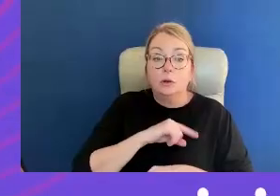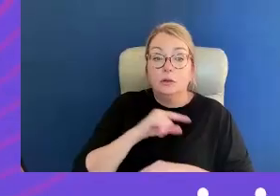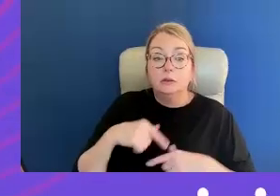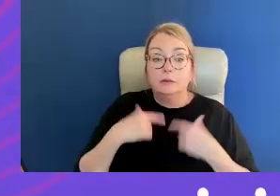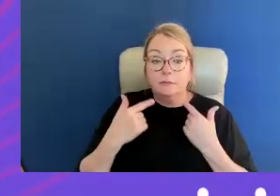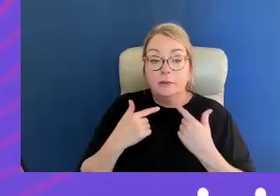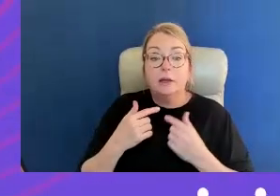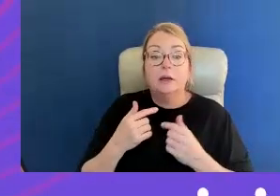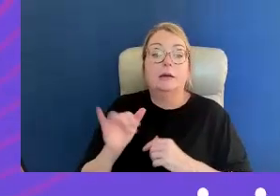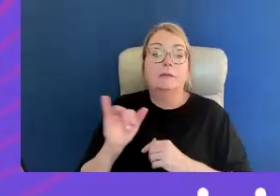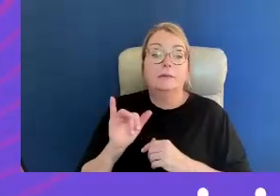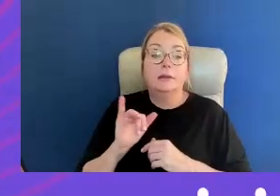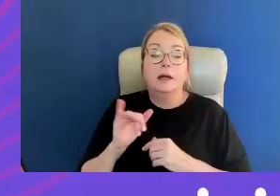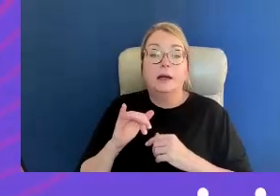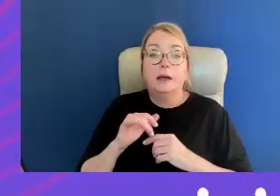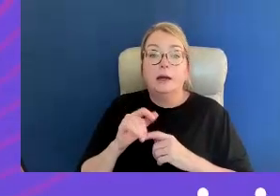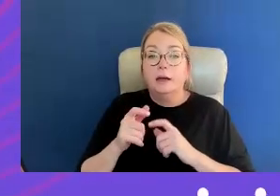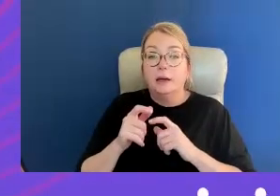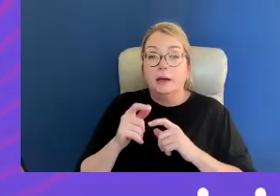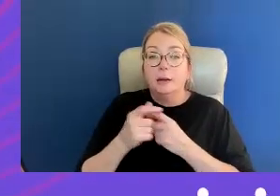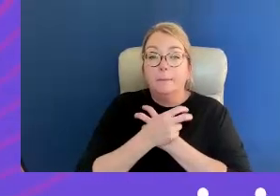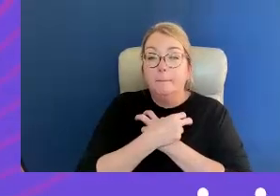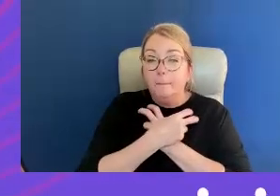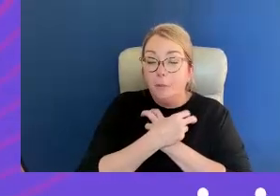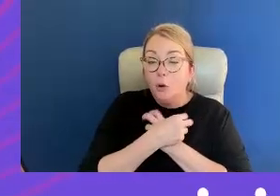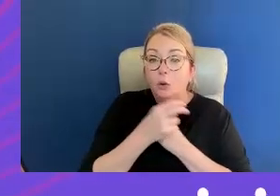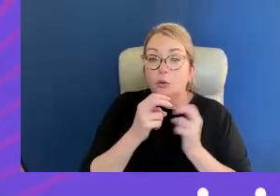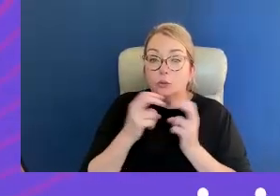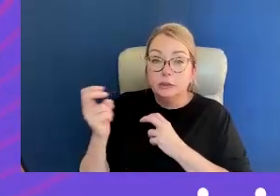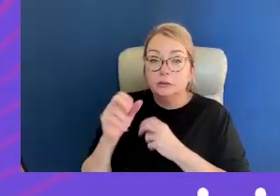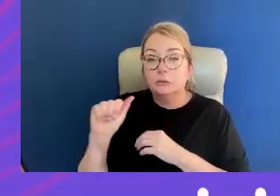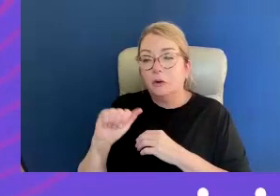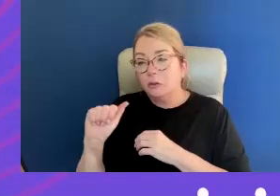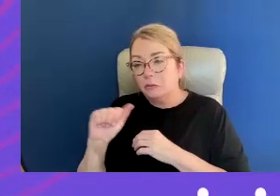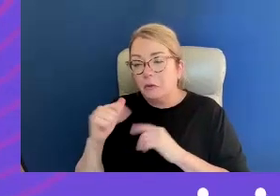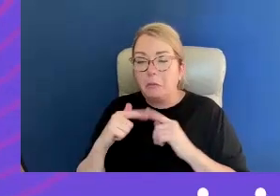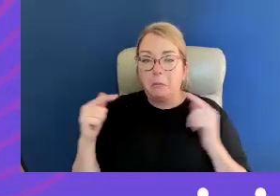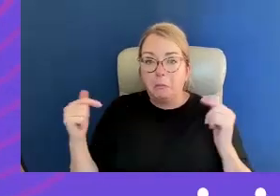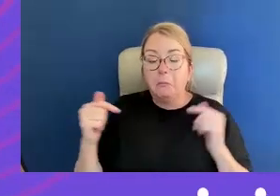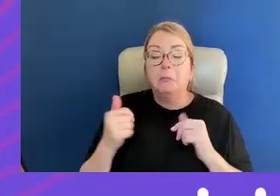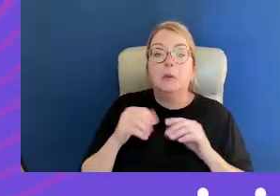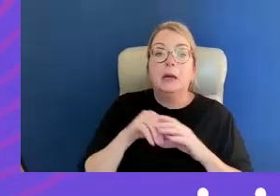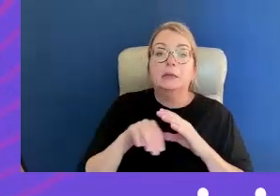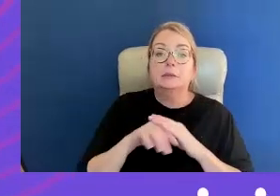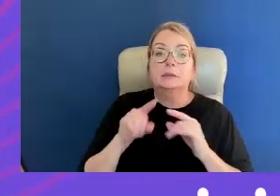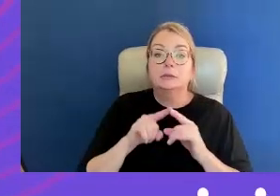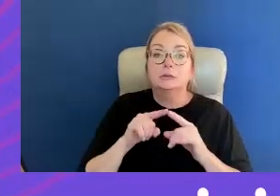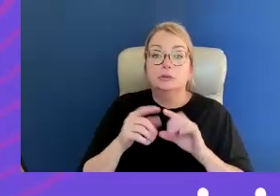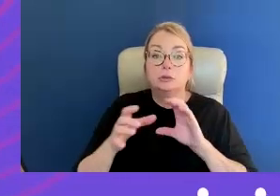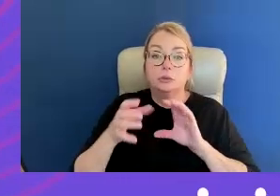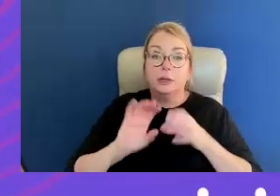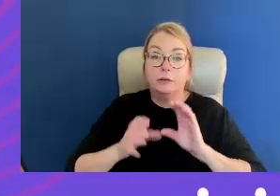musculoskeletal issues, including your neck pain, your sports injuries, arthritis, and a lot more. You can have access to